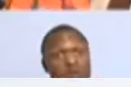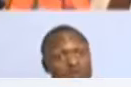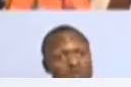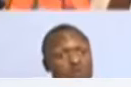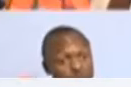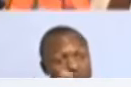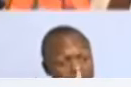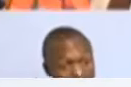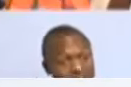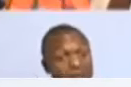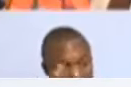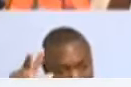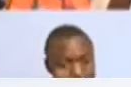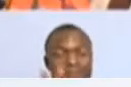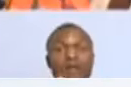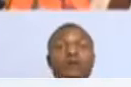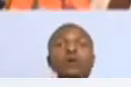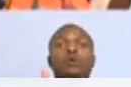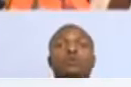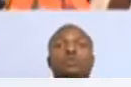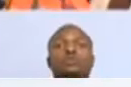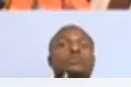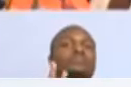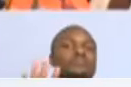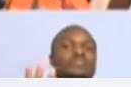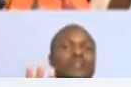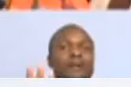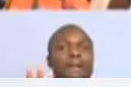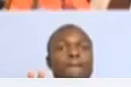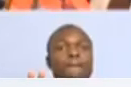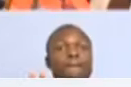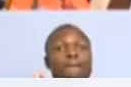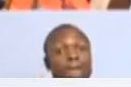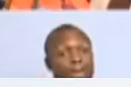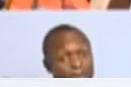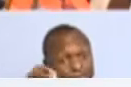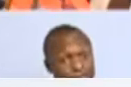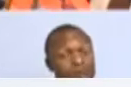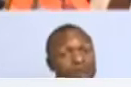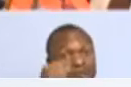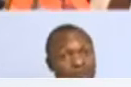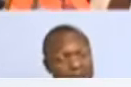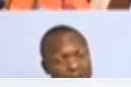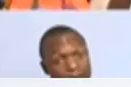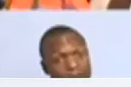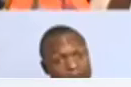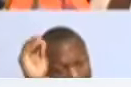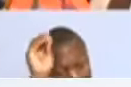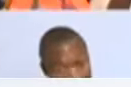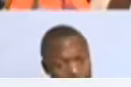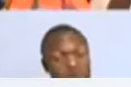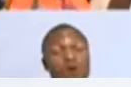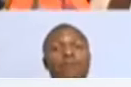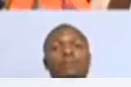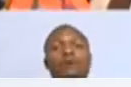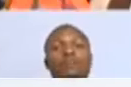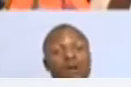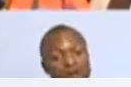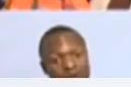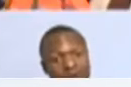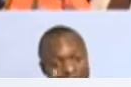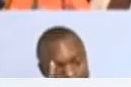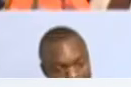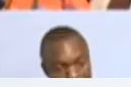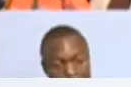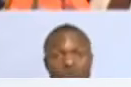that approved the 2024 amended budget. We embedded this figure to allow our people to benefit. So thank